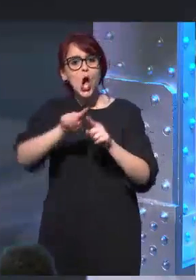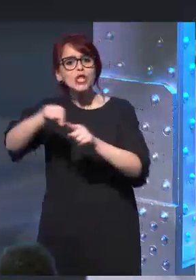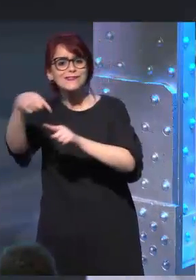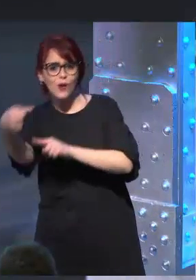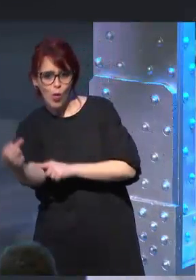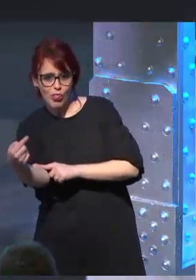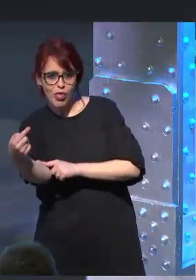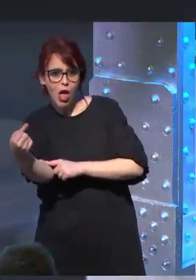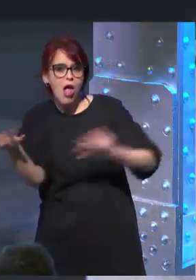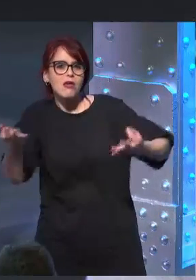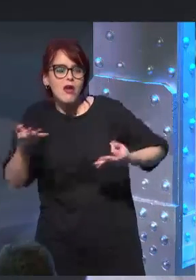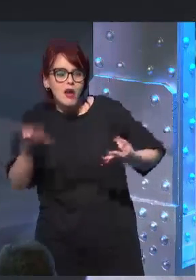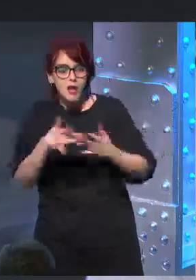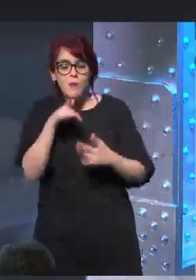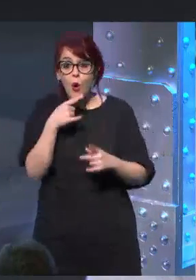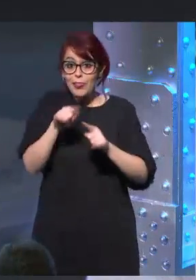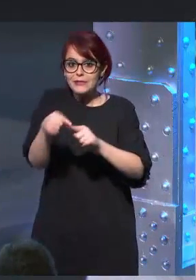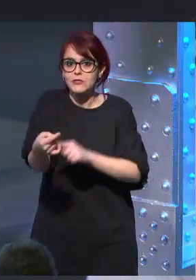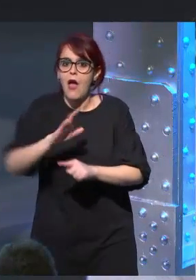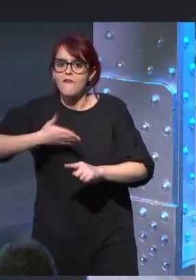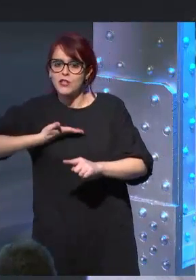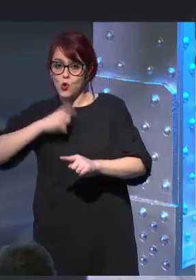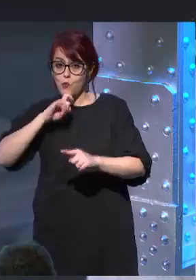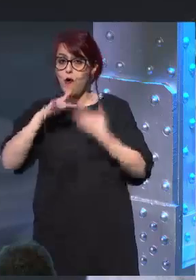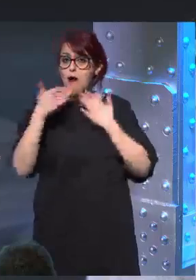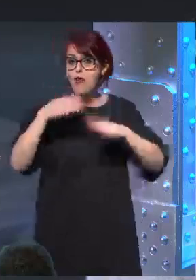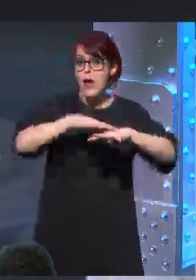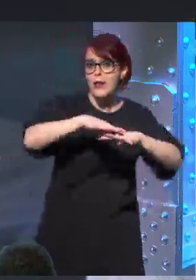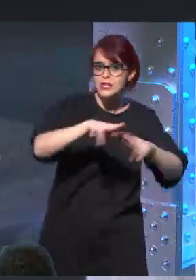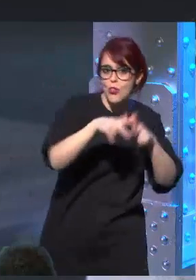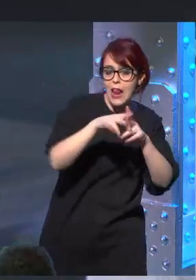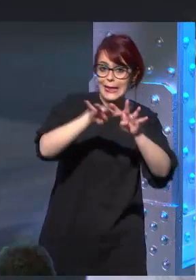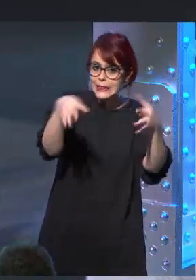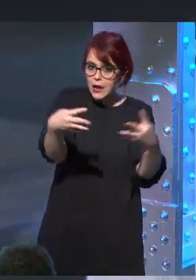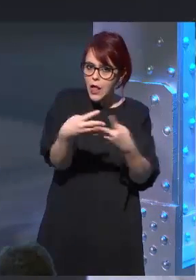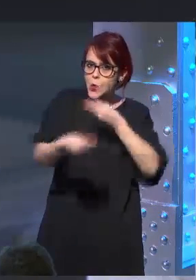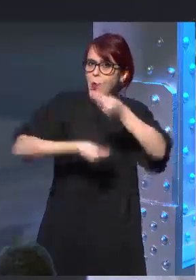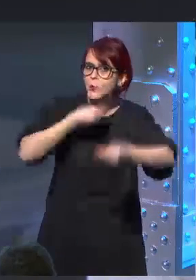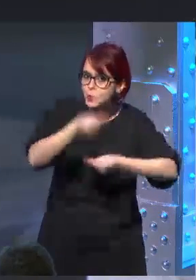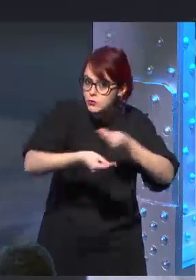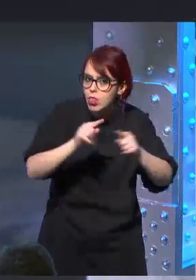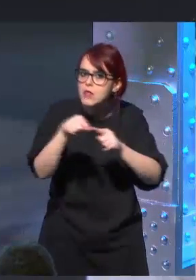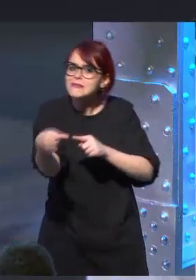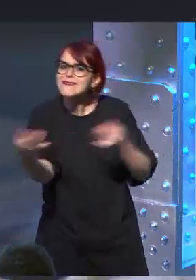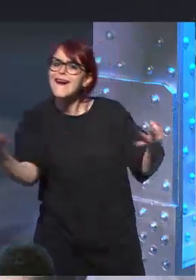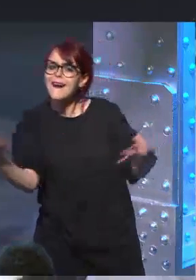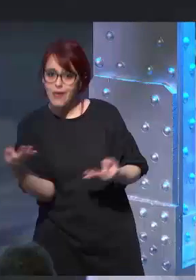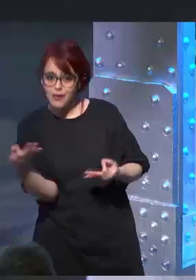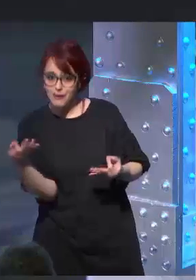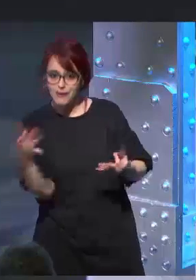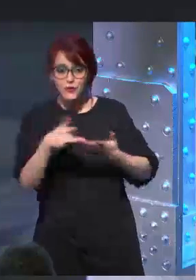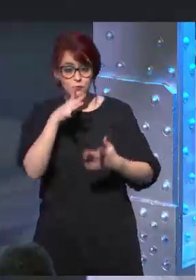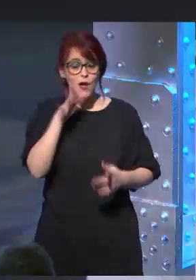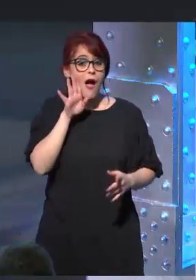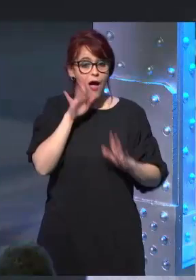the subtitle is The Game of Consequences. Consequences of what we say or do through the social media and the